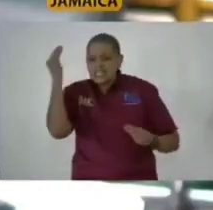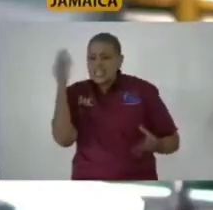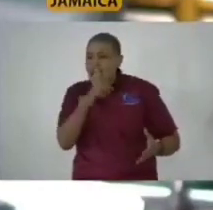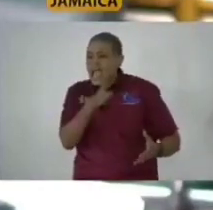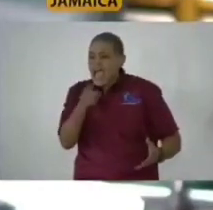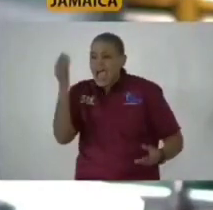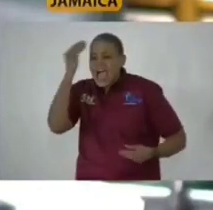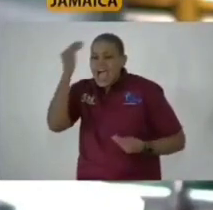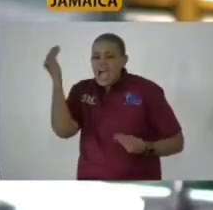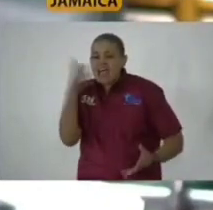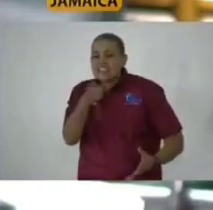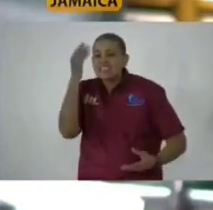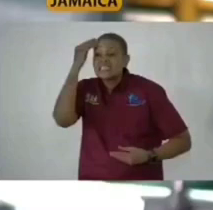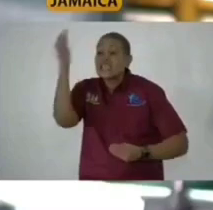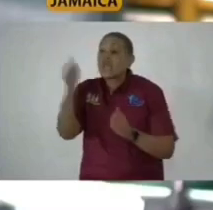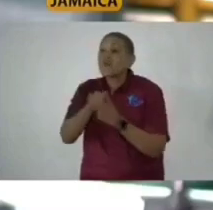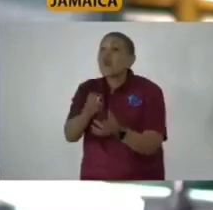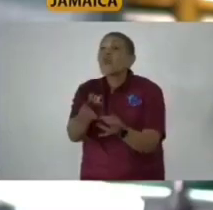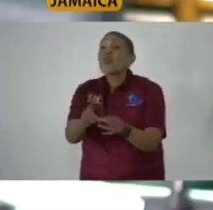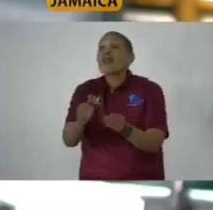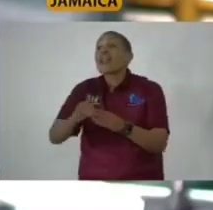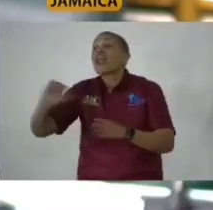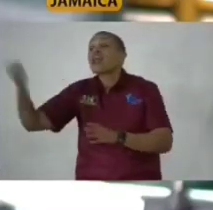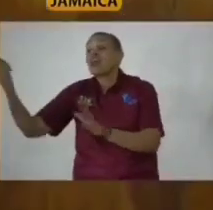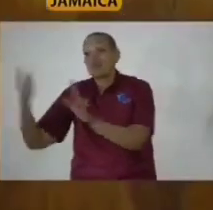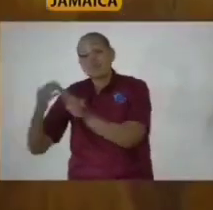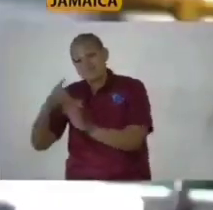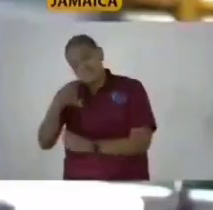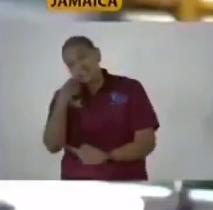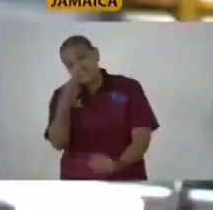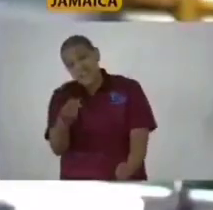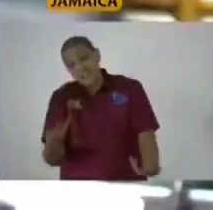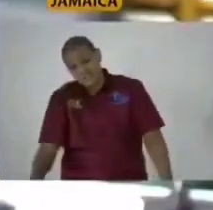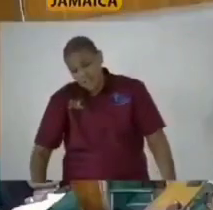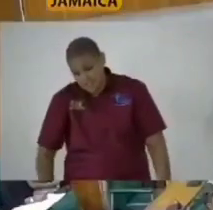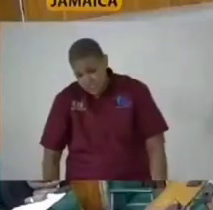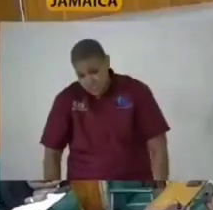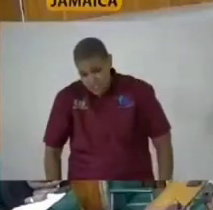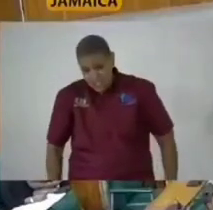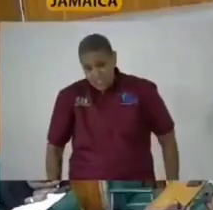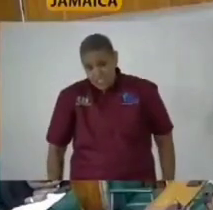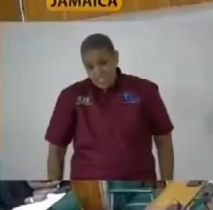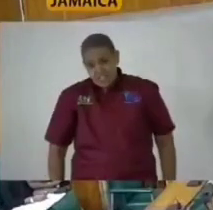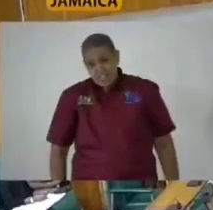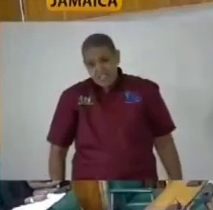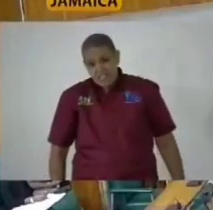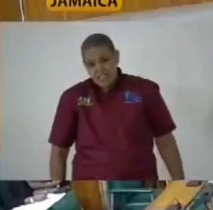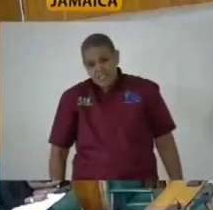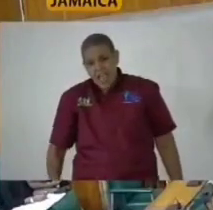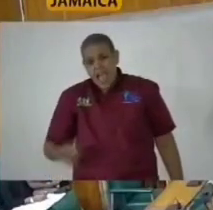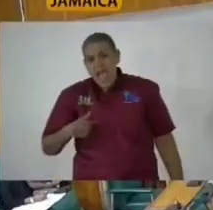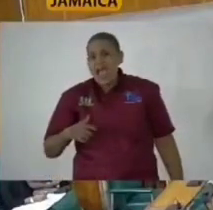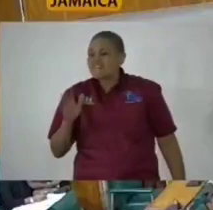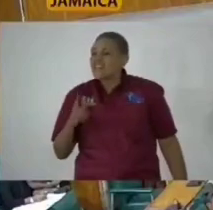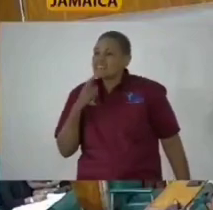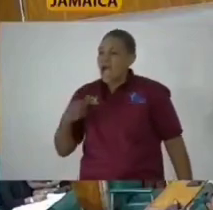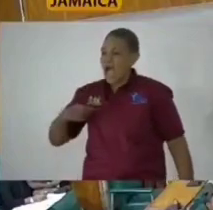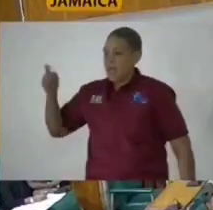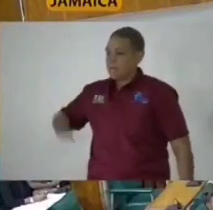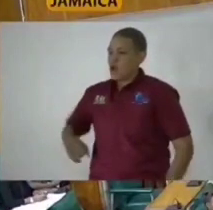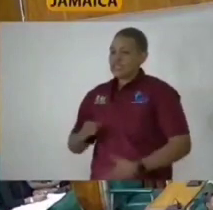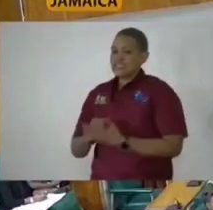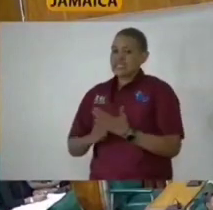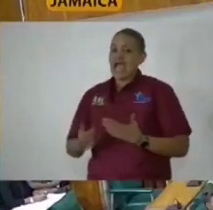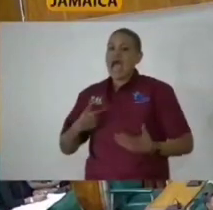I heard it with my own two ears in another forum. Madam, on a point of order, I have never said that I must design the process. I've